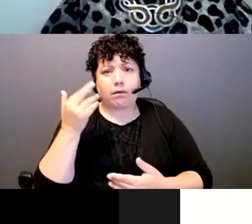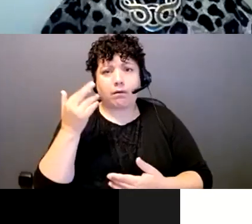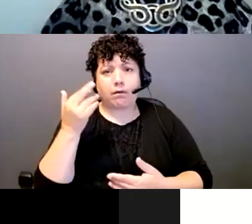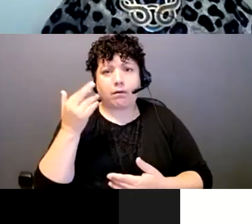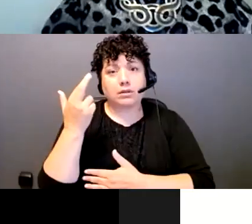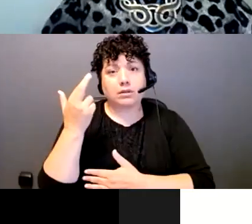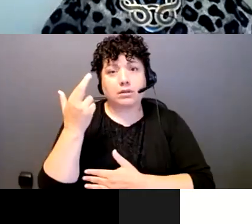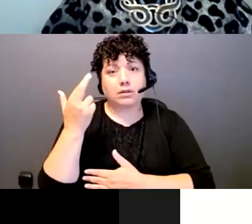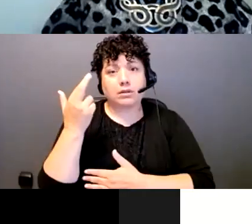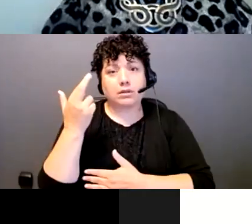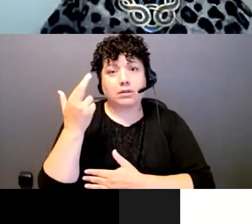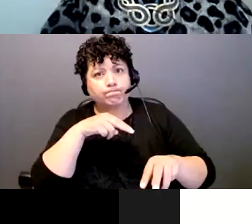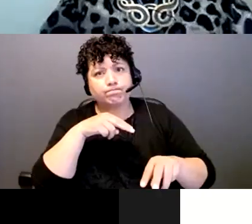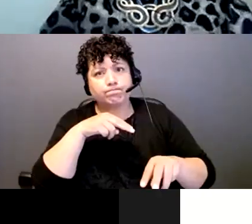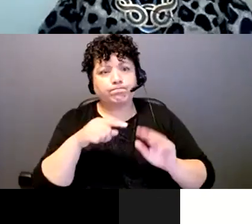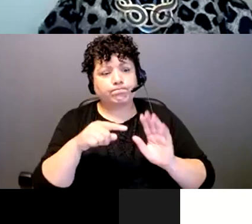some stigma around addiction.